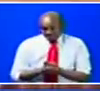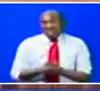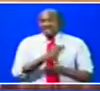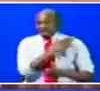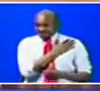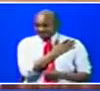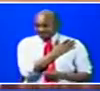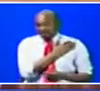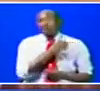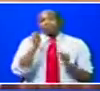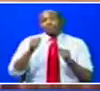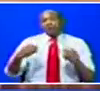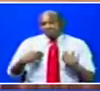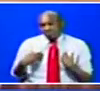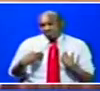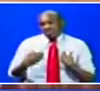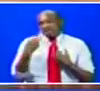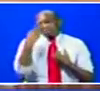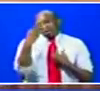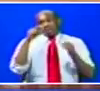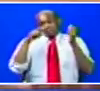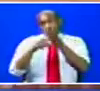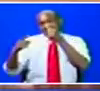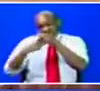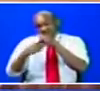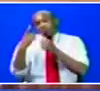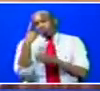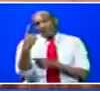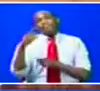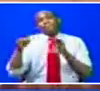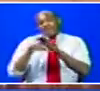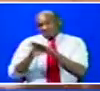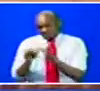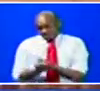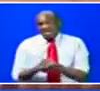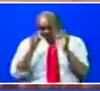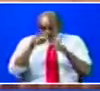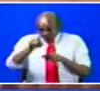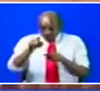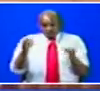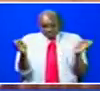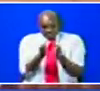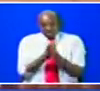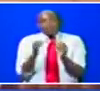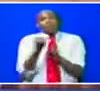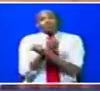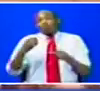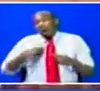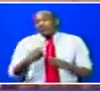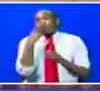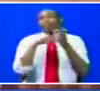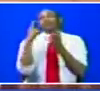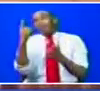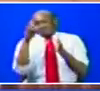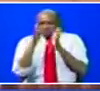NASA qualifies to have 3.61 members. Now, if you round off the figures, because you can't have